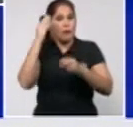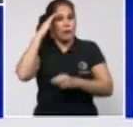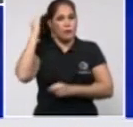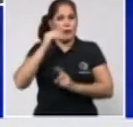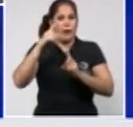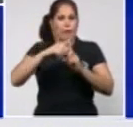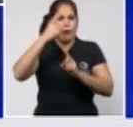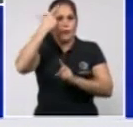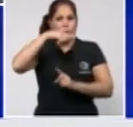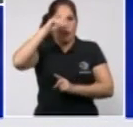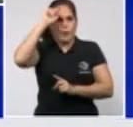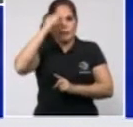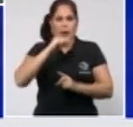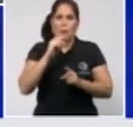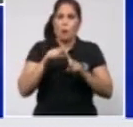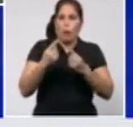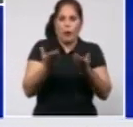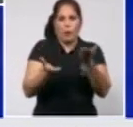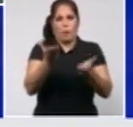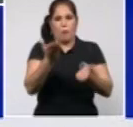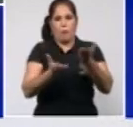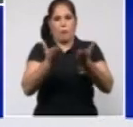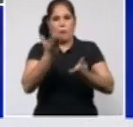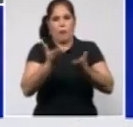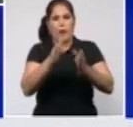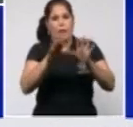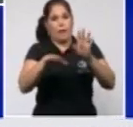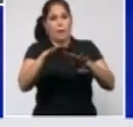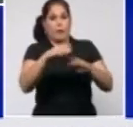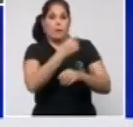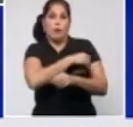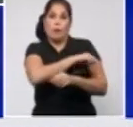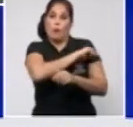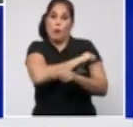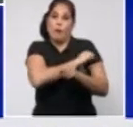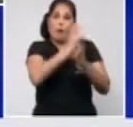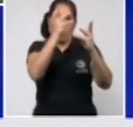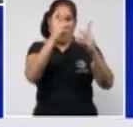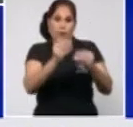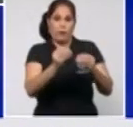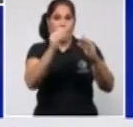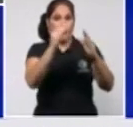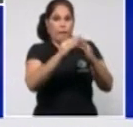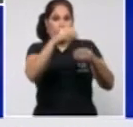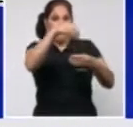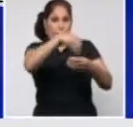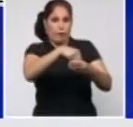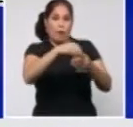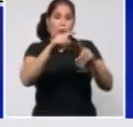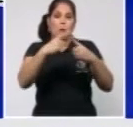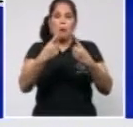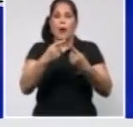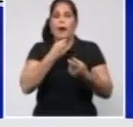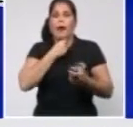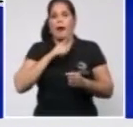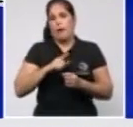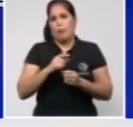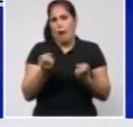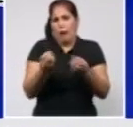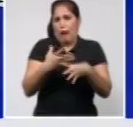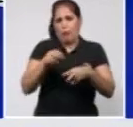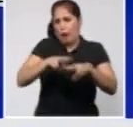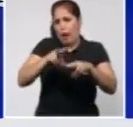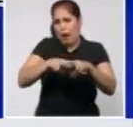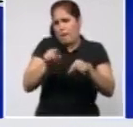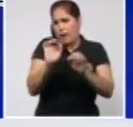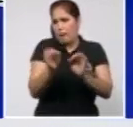Youth Special Municipality have reported no new cases over the last 15 days. Some of these provinces